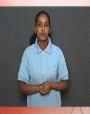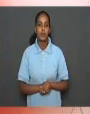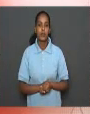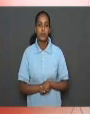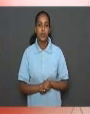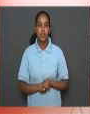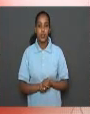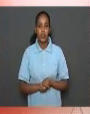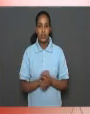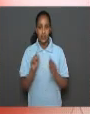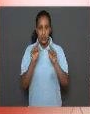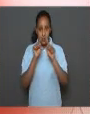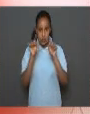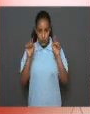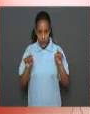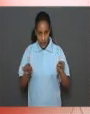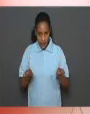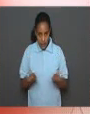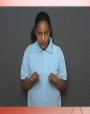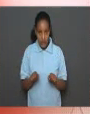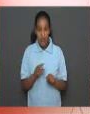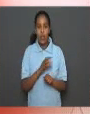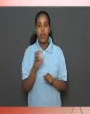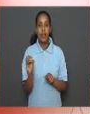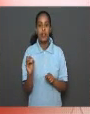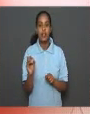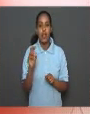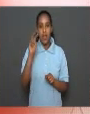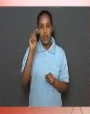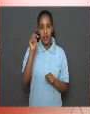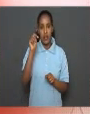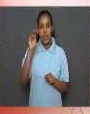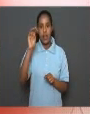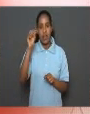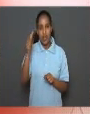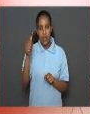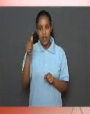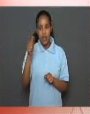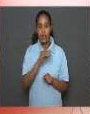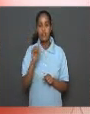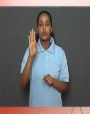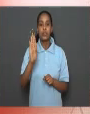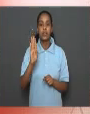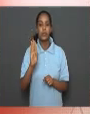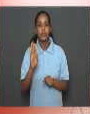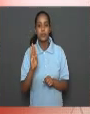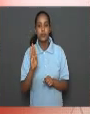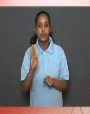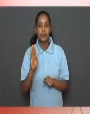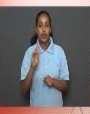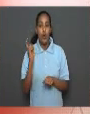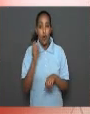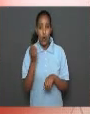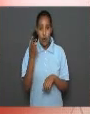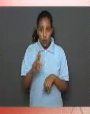The square brackets M, N, A, and B,